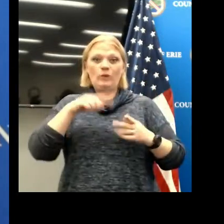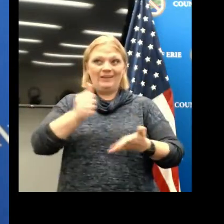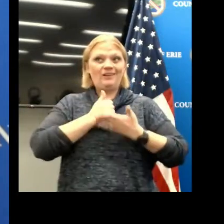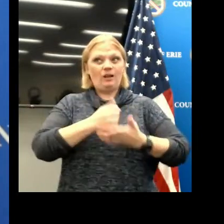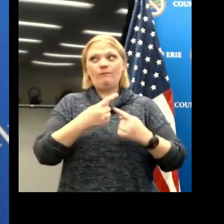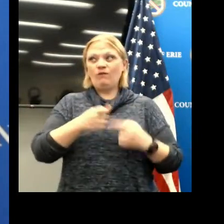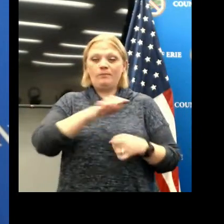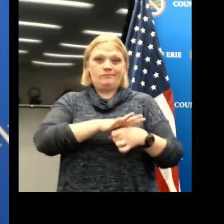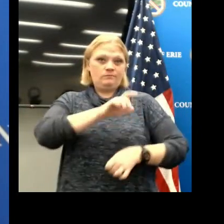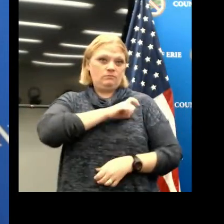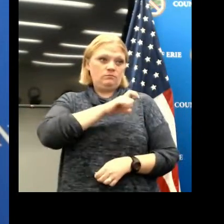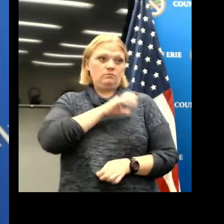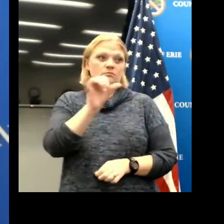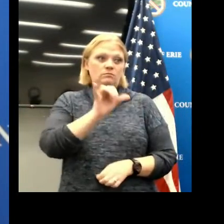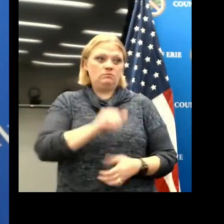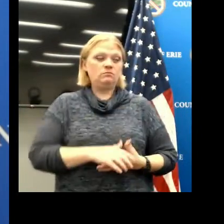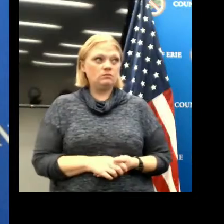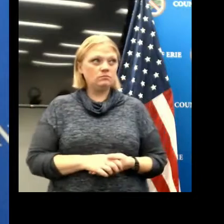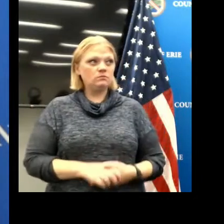law enforcement agencies as well.